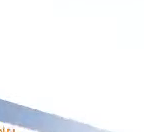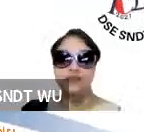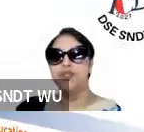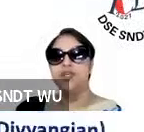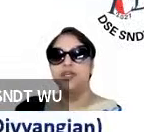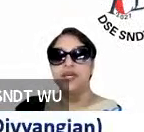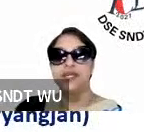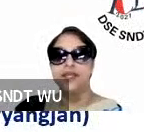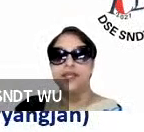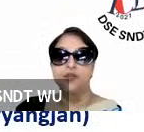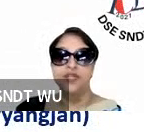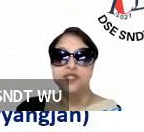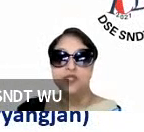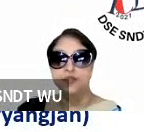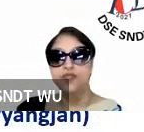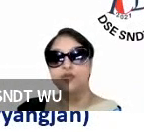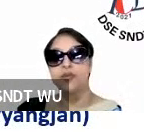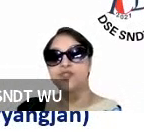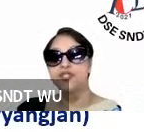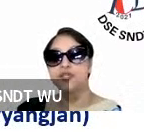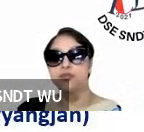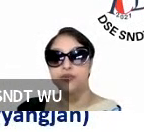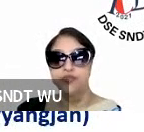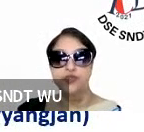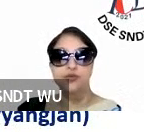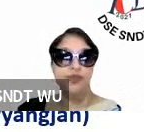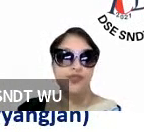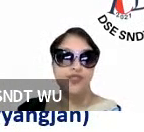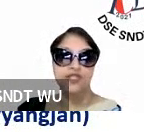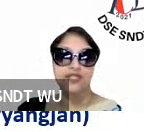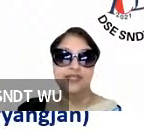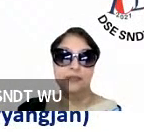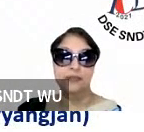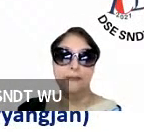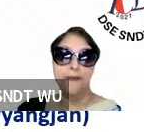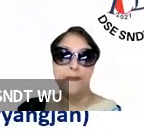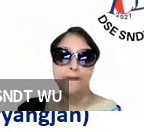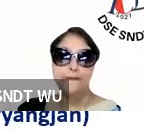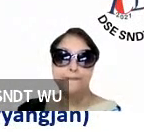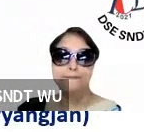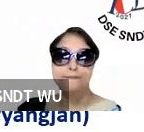Thank you, Ms. Yukti, and thank you, participants. You may resume your seats.